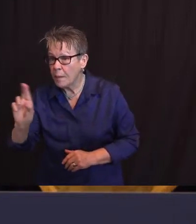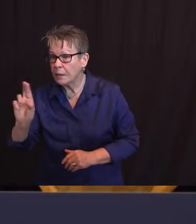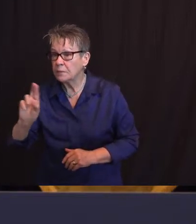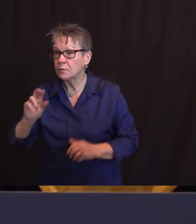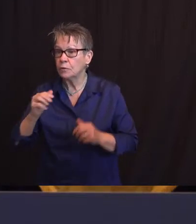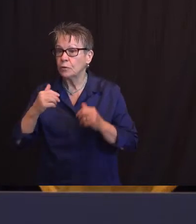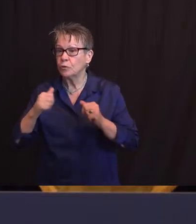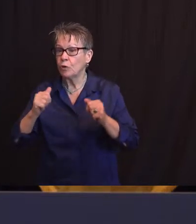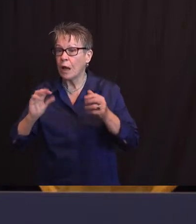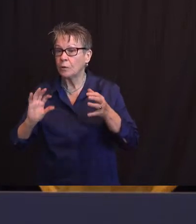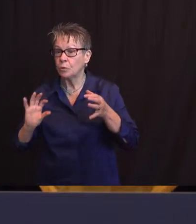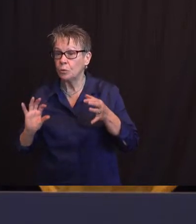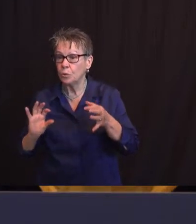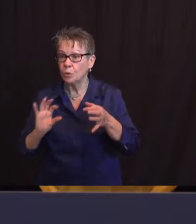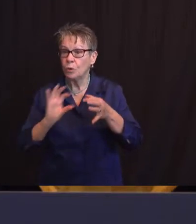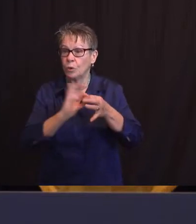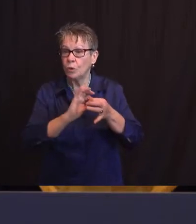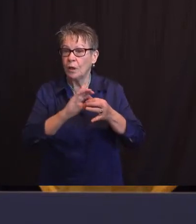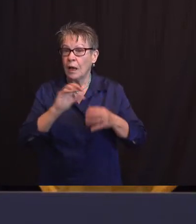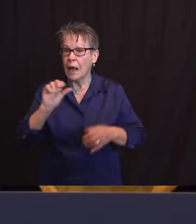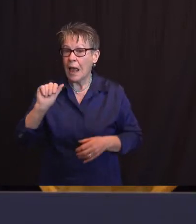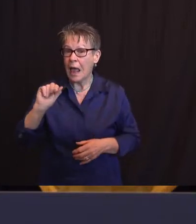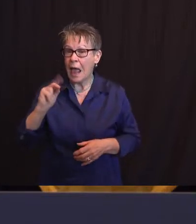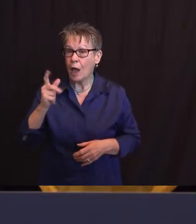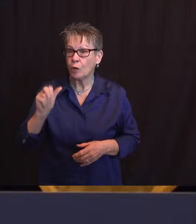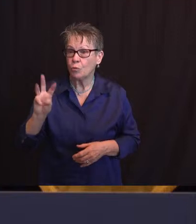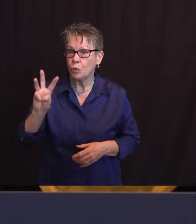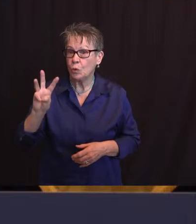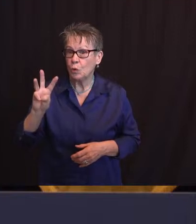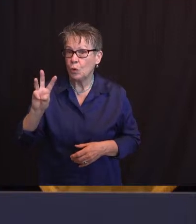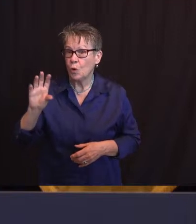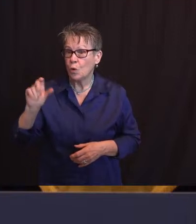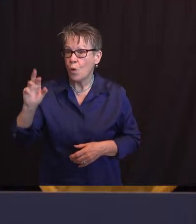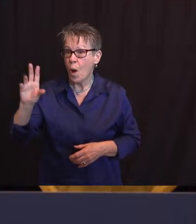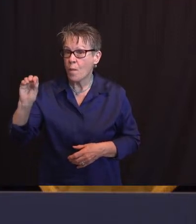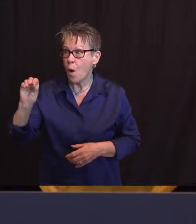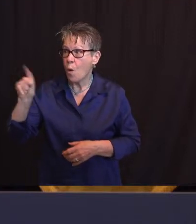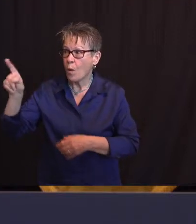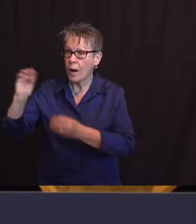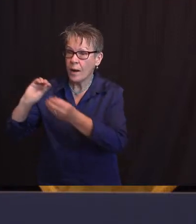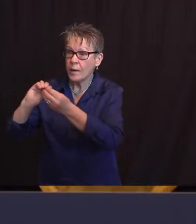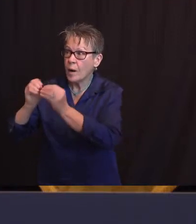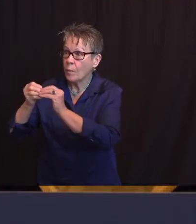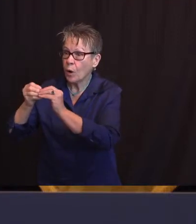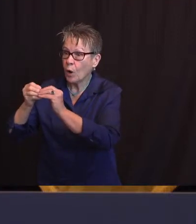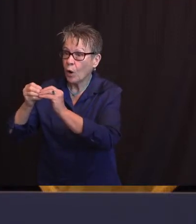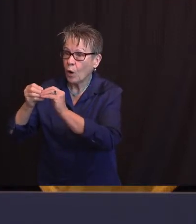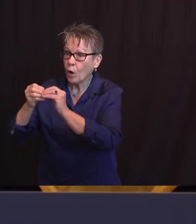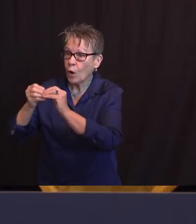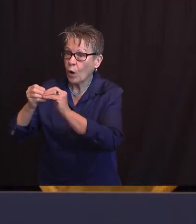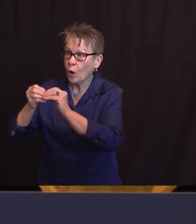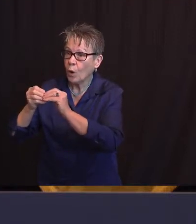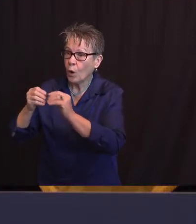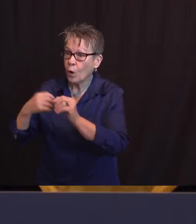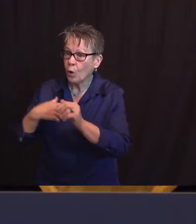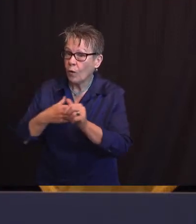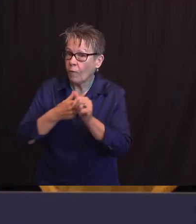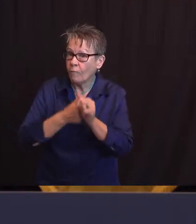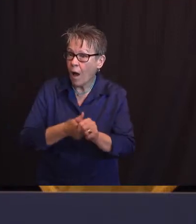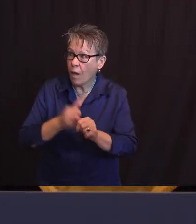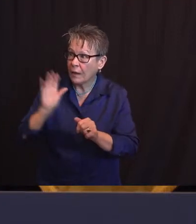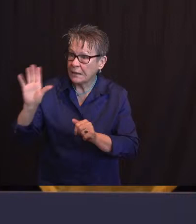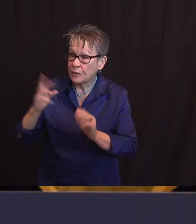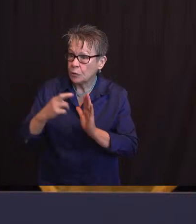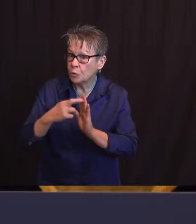your order to accept COVID-positive patients directly followed his, and that in New Jersey, this was akin to your,